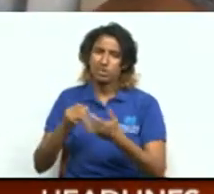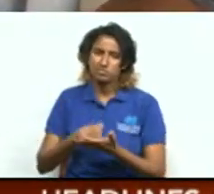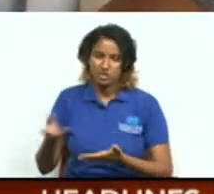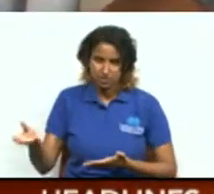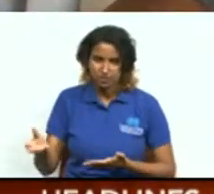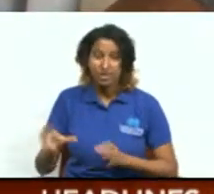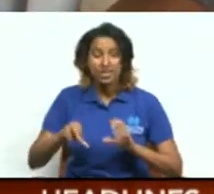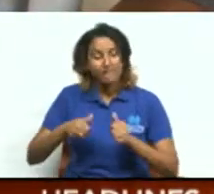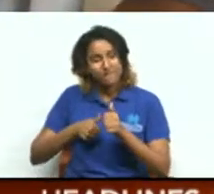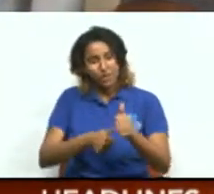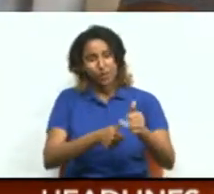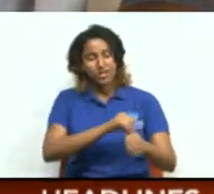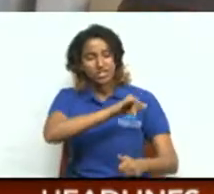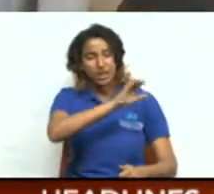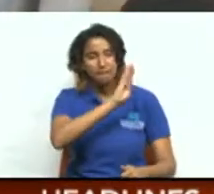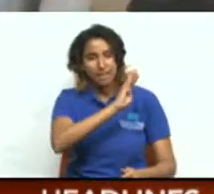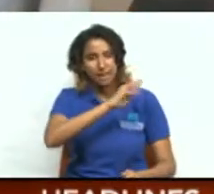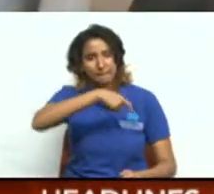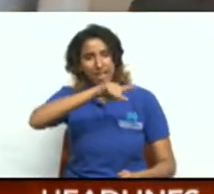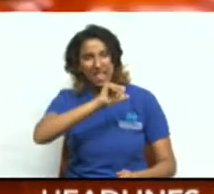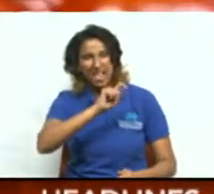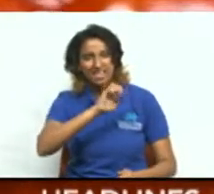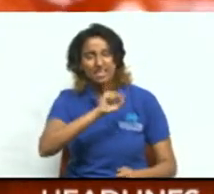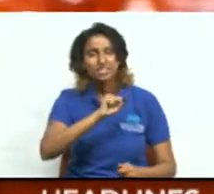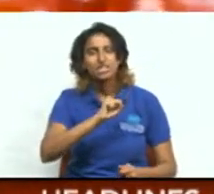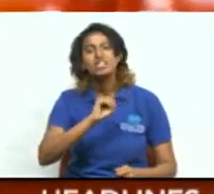Pilates. Soini Gray, CNC3 News.